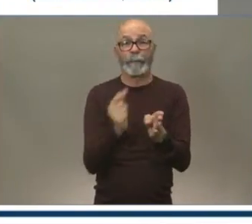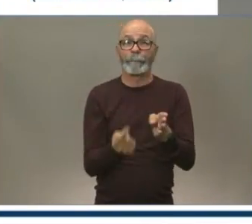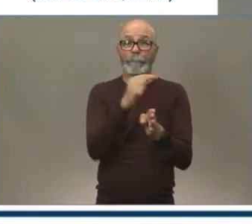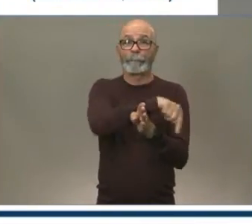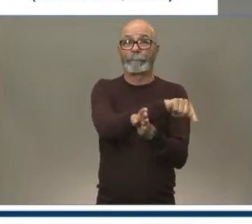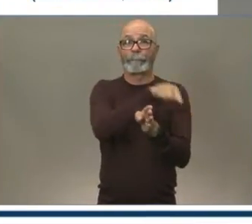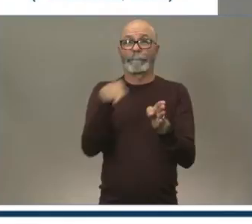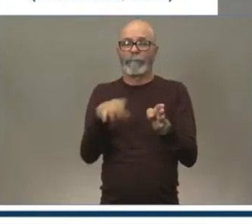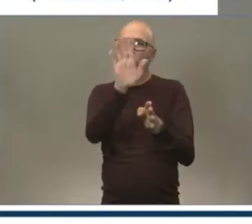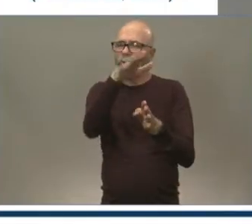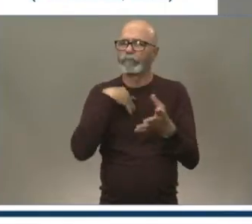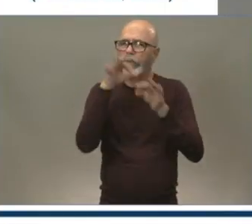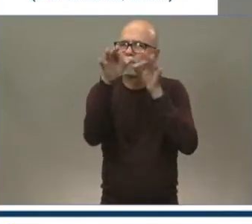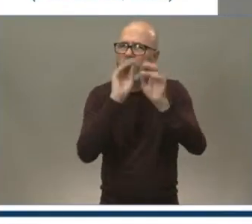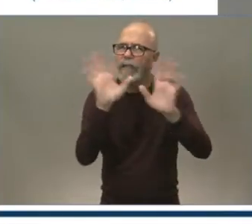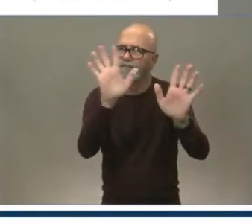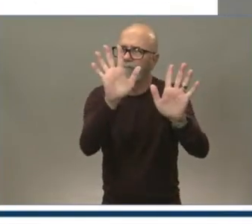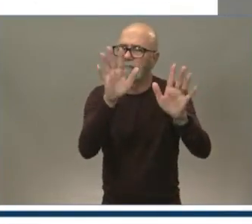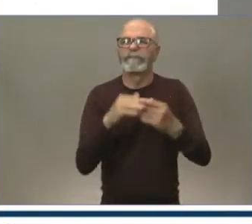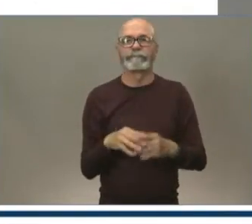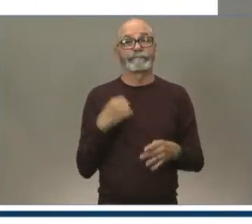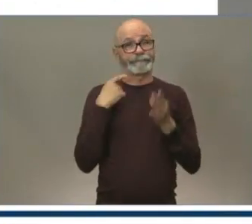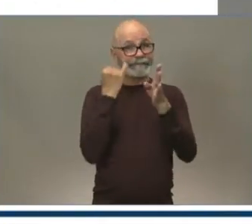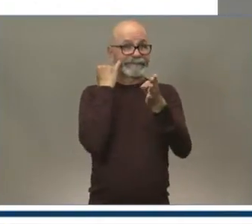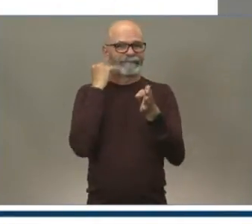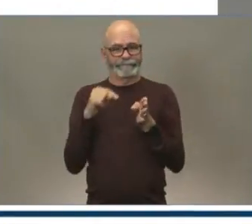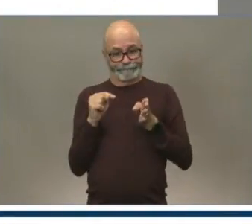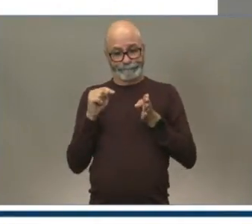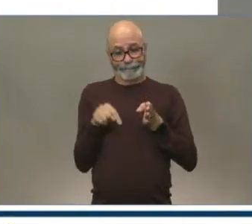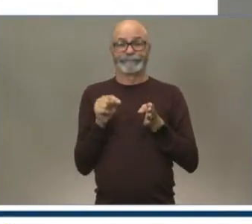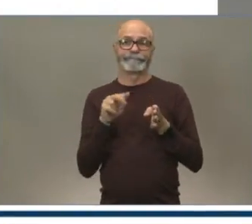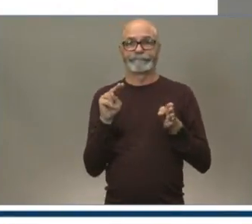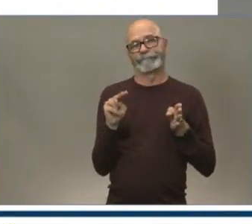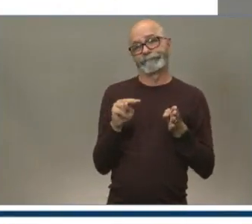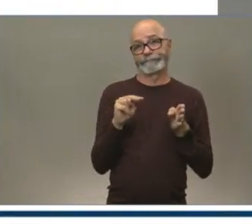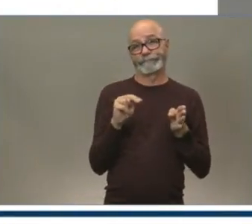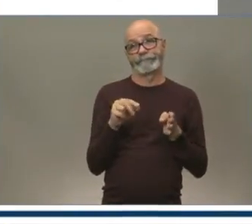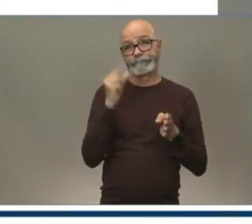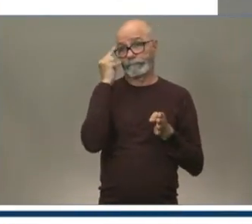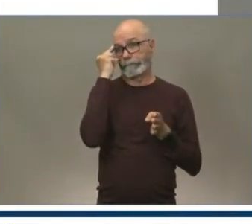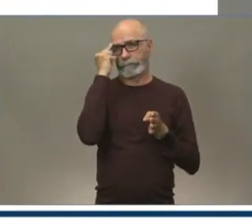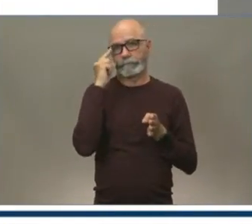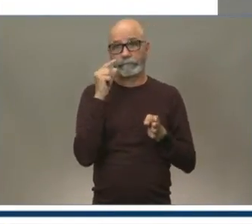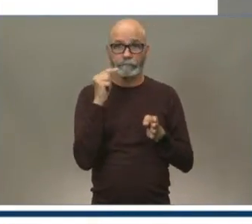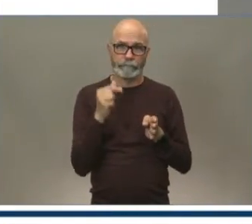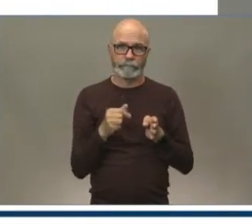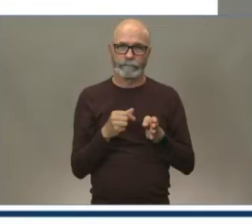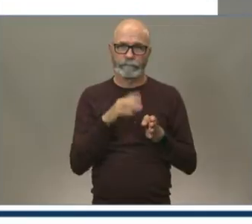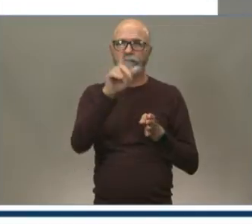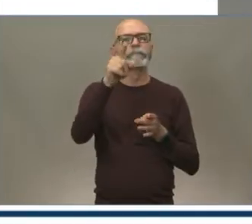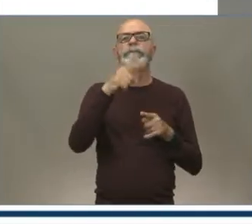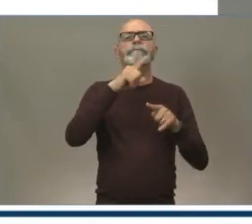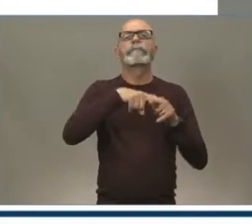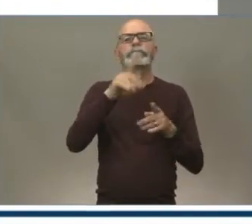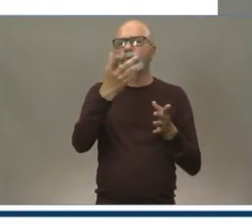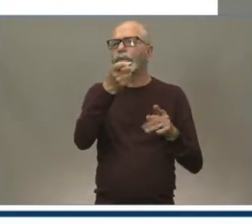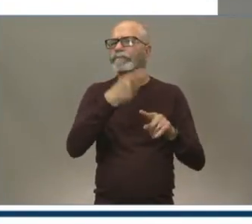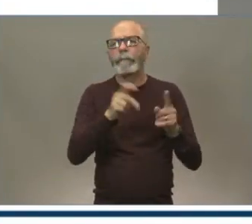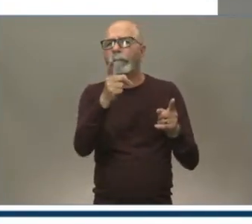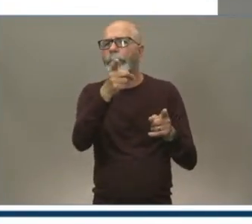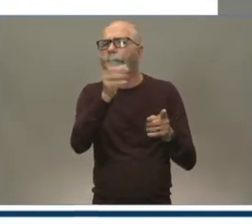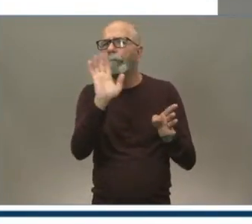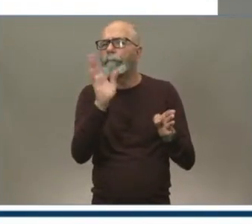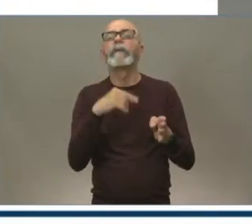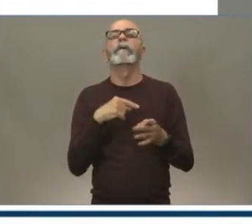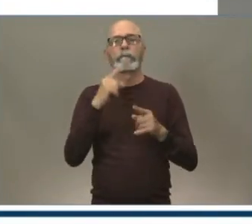Tuesday. First, the approach we're taking at the border depends on where you're entering from. There are no